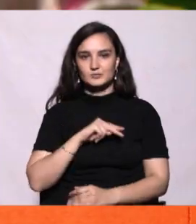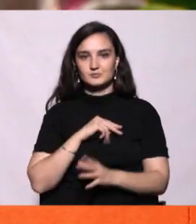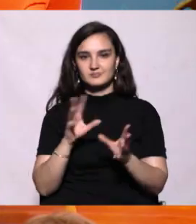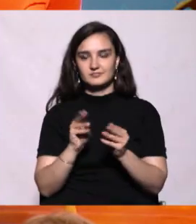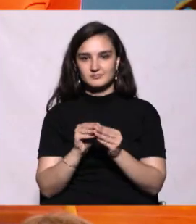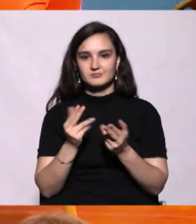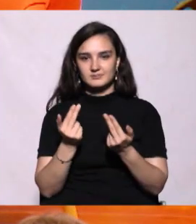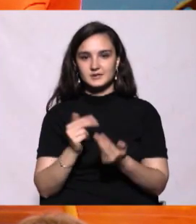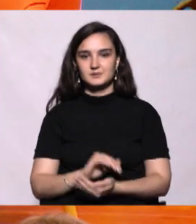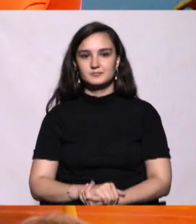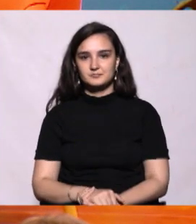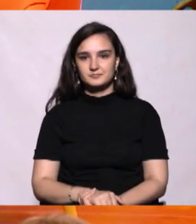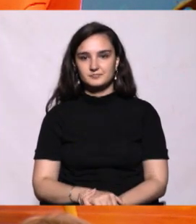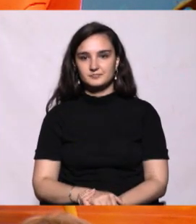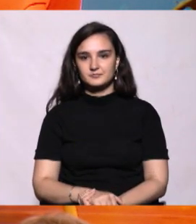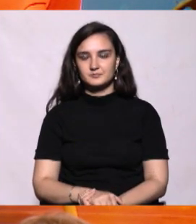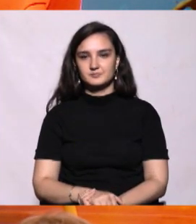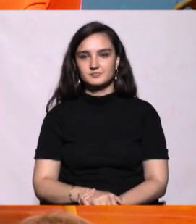that's for sure. Thank you.